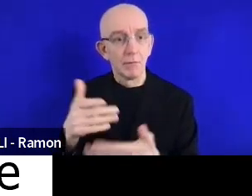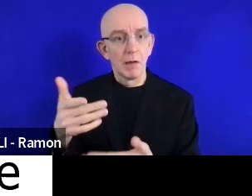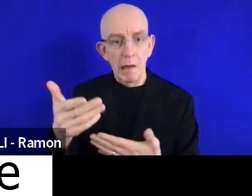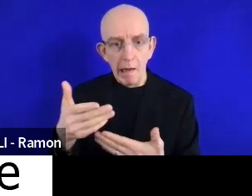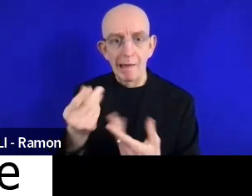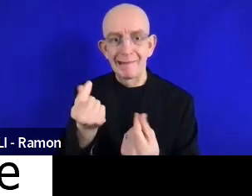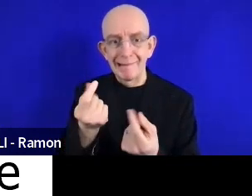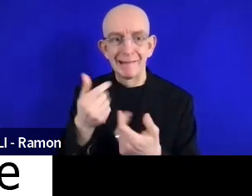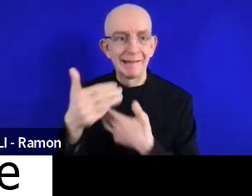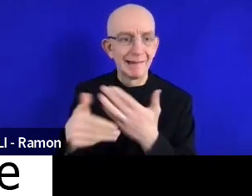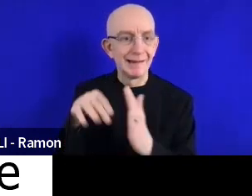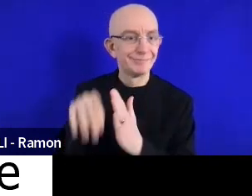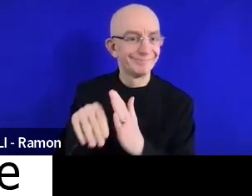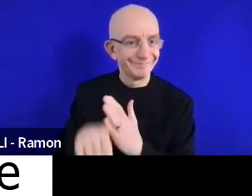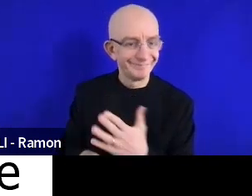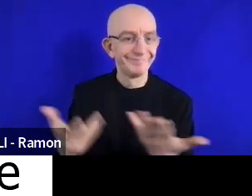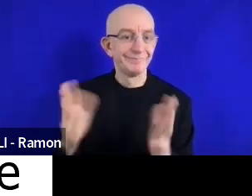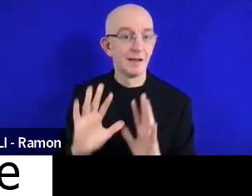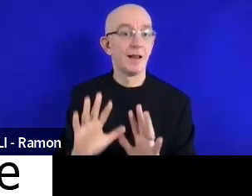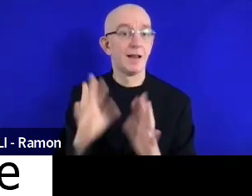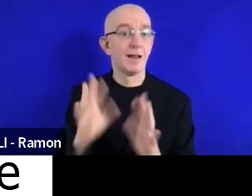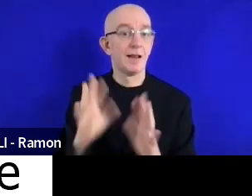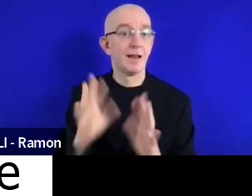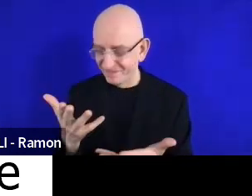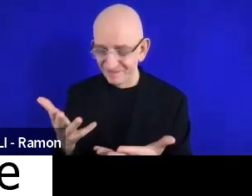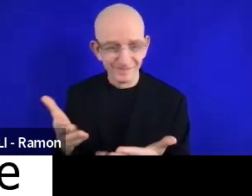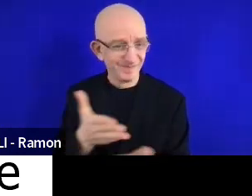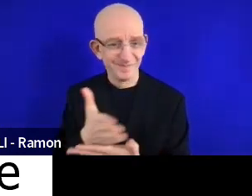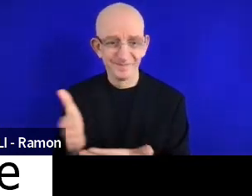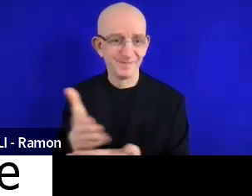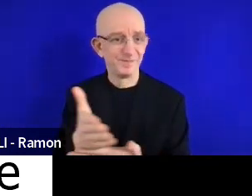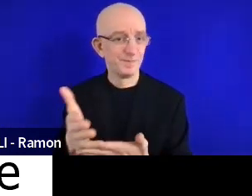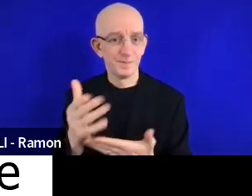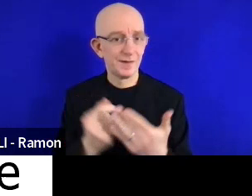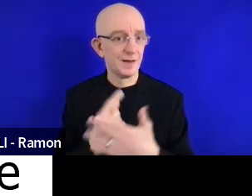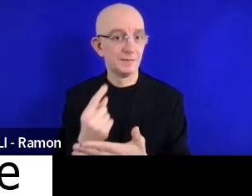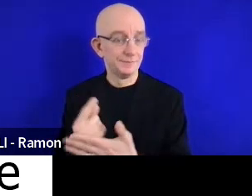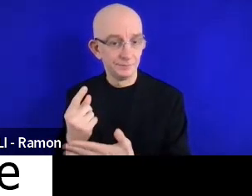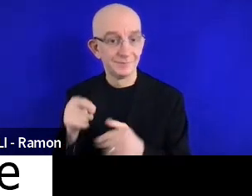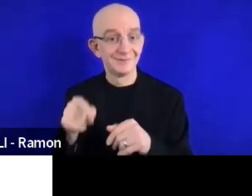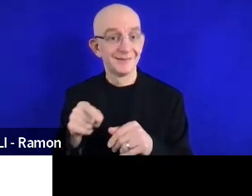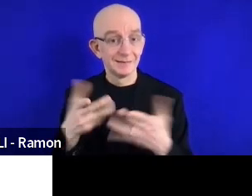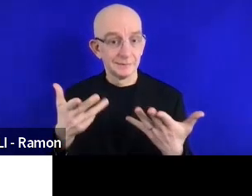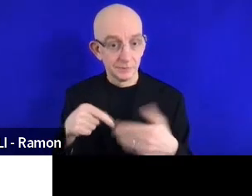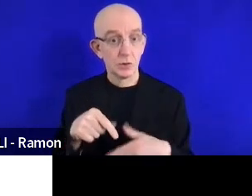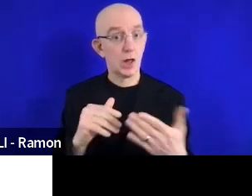started majorly to institutionalize comprehensive social protection program,